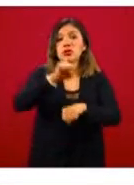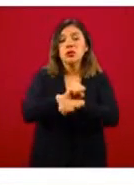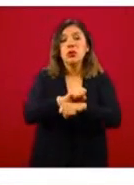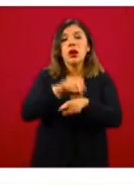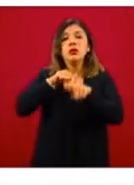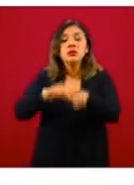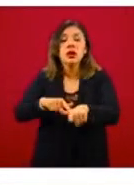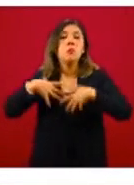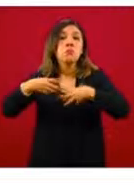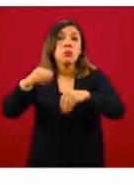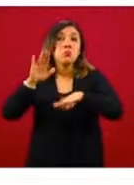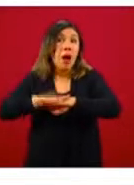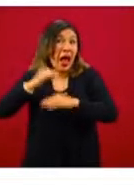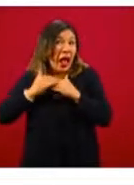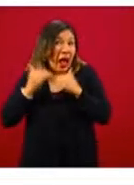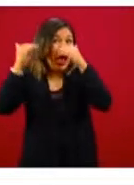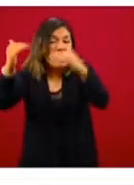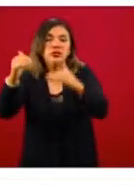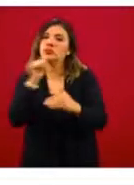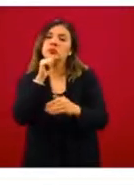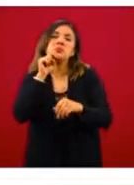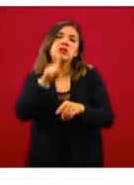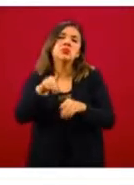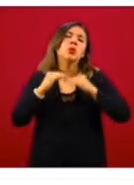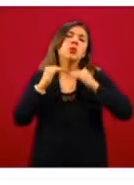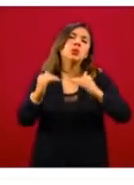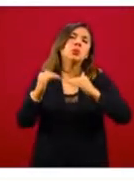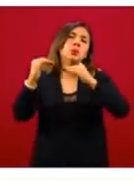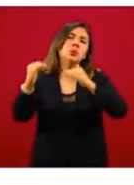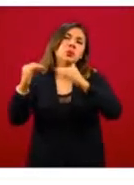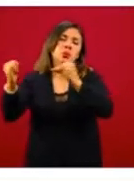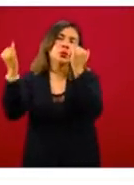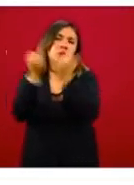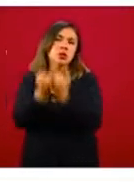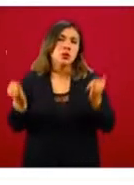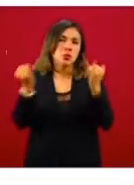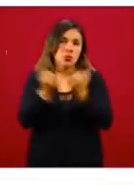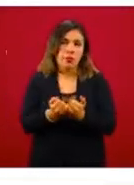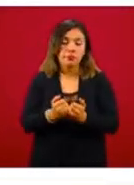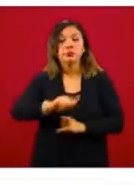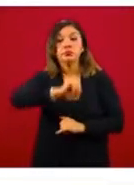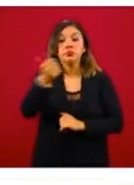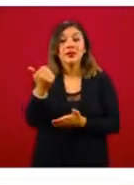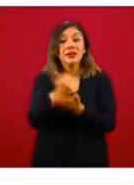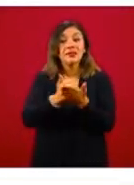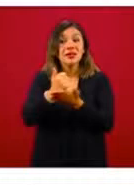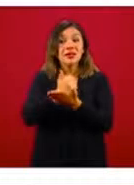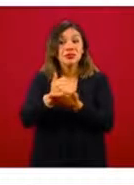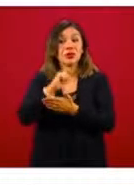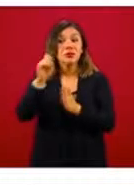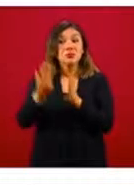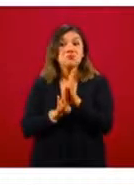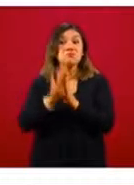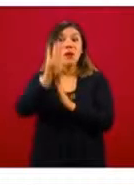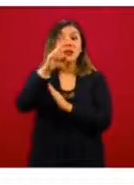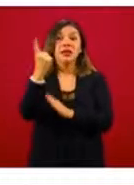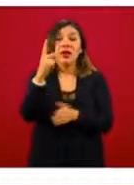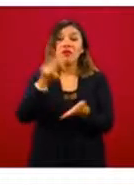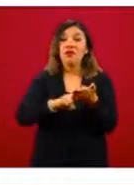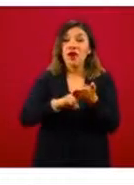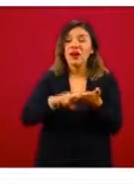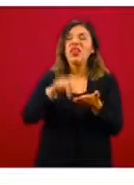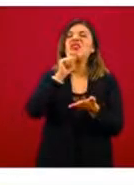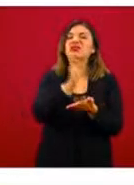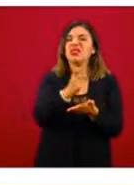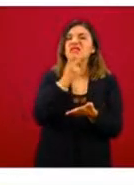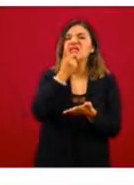2 weeks prior to those 2 weeks. So the pandemic hasn't been increasing, it's stayed stable. And then if we have